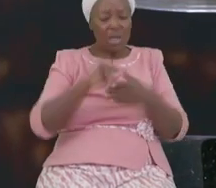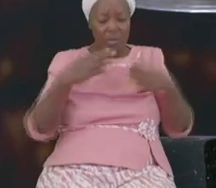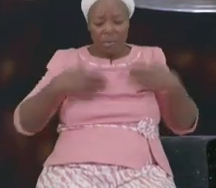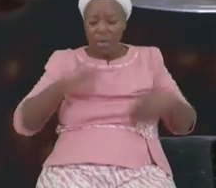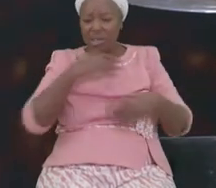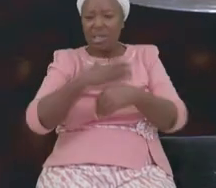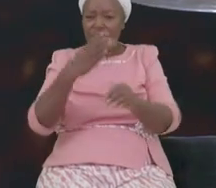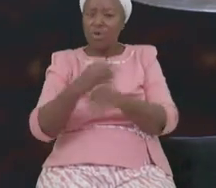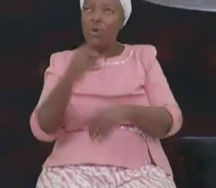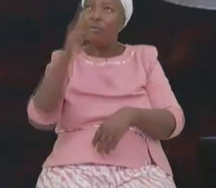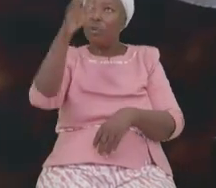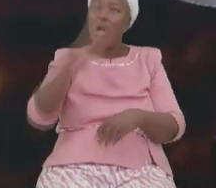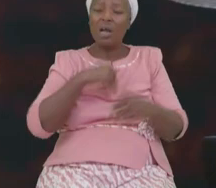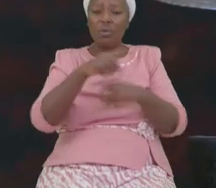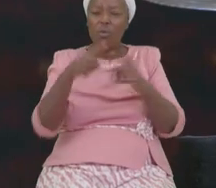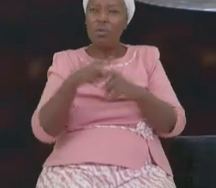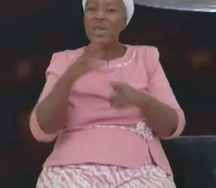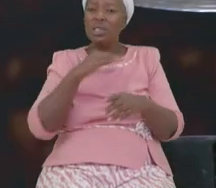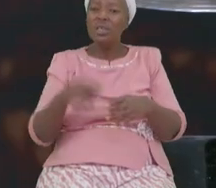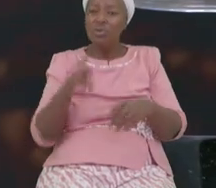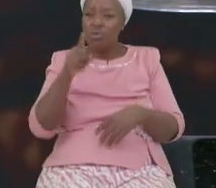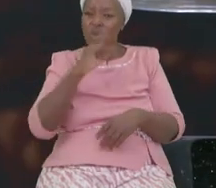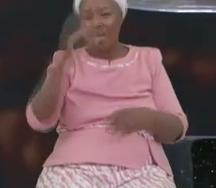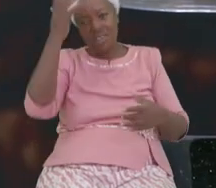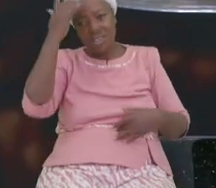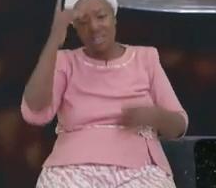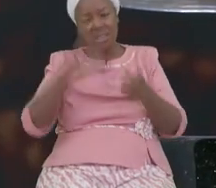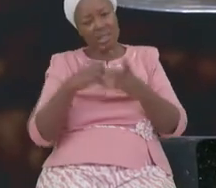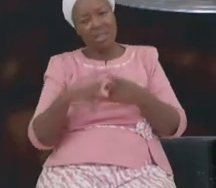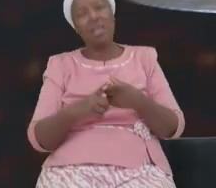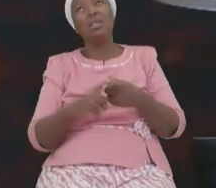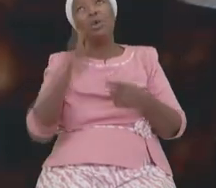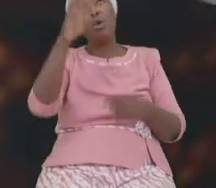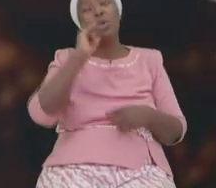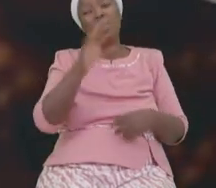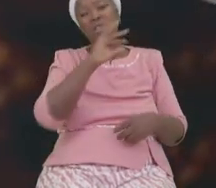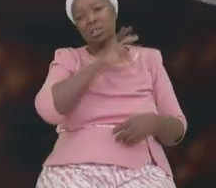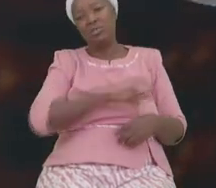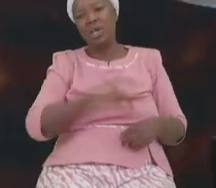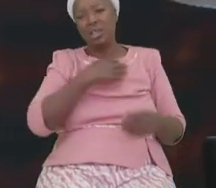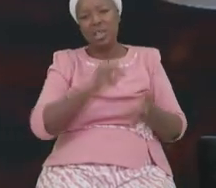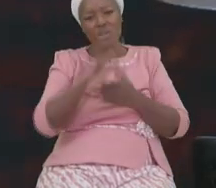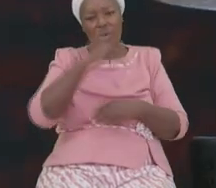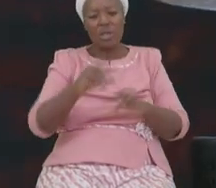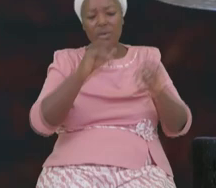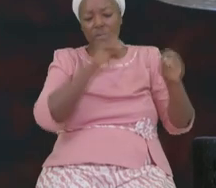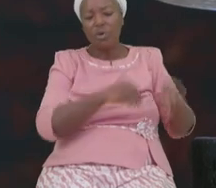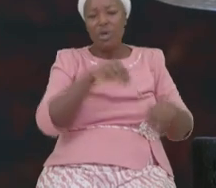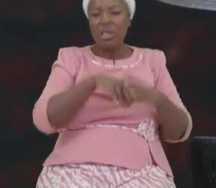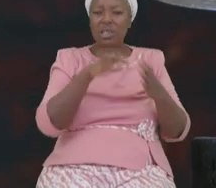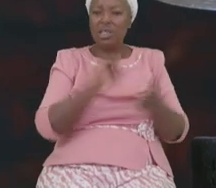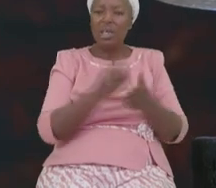God. And when it gets sick, he's interested. That's the reason he has included the promise of healing